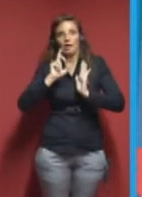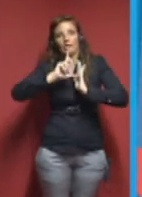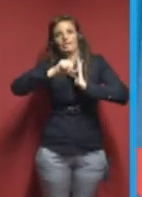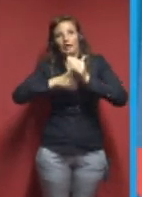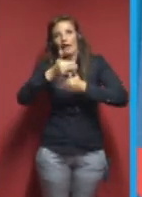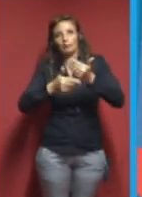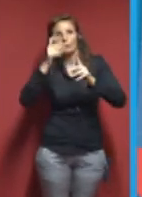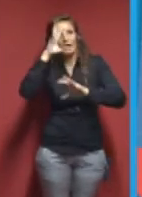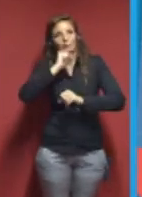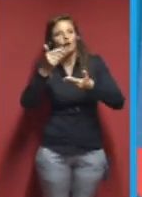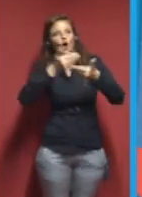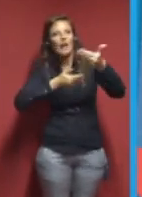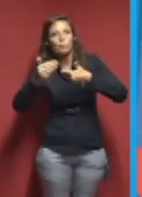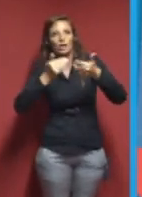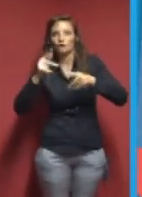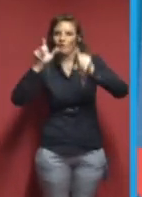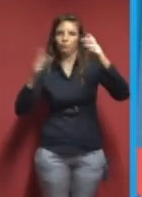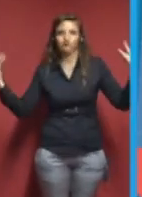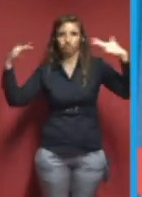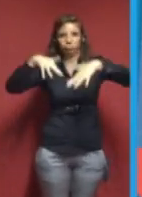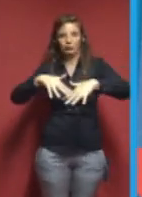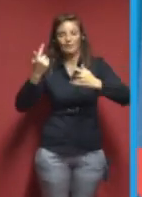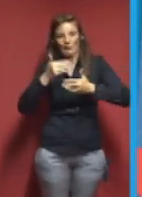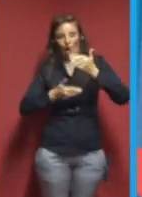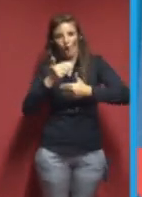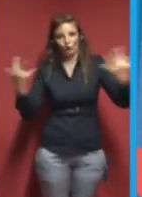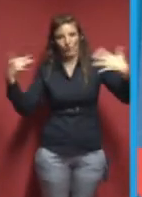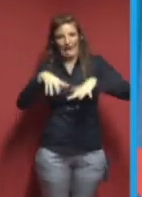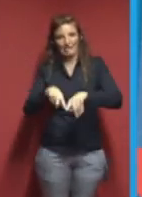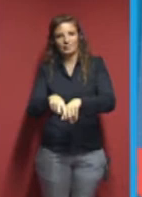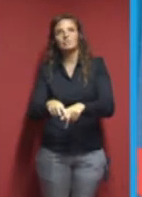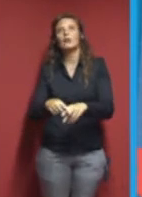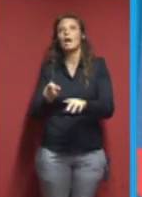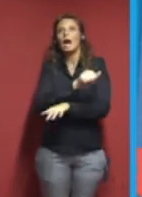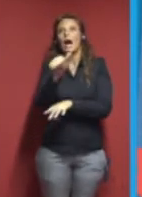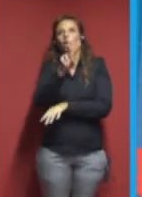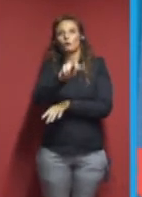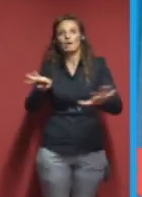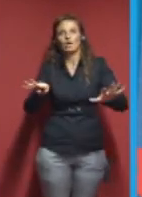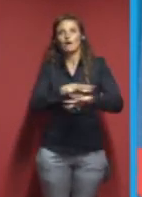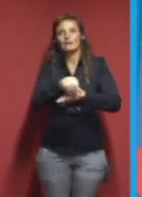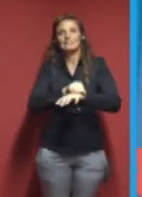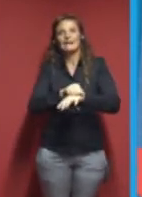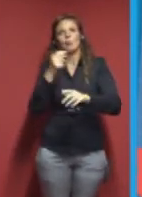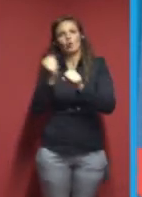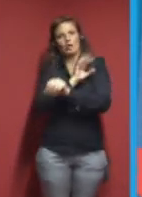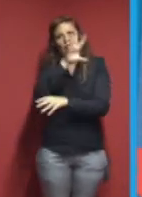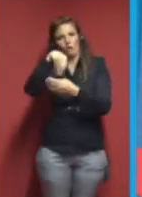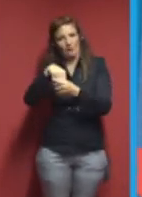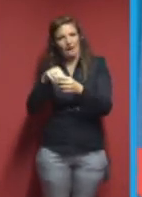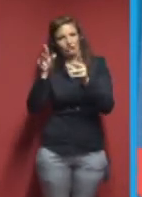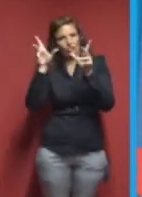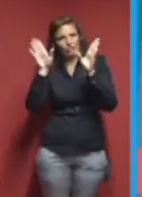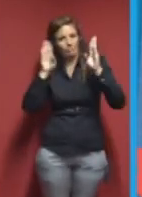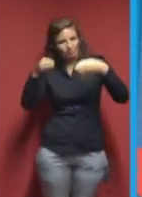picture that you see is the outcome of a workshop I did in Singapore in 2009. It was about visualizing the functionings of all the flows